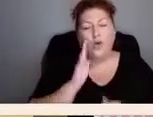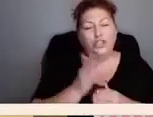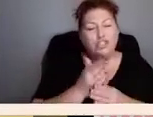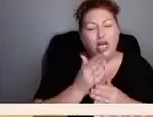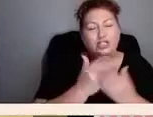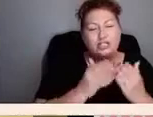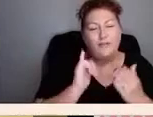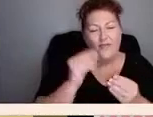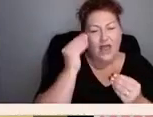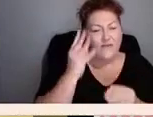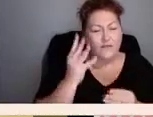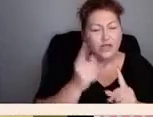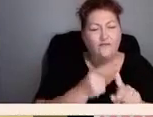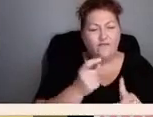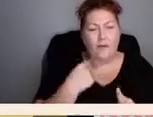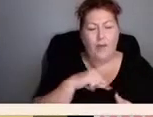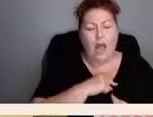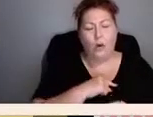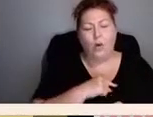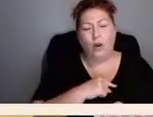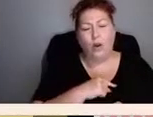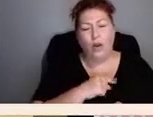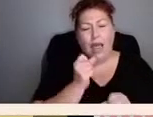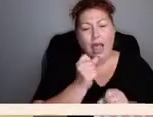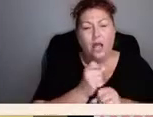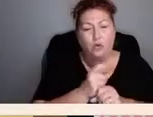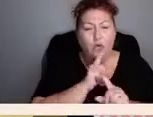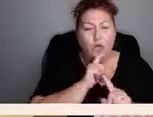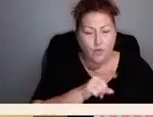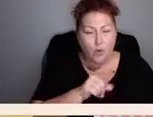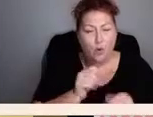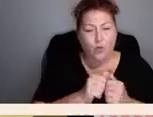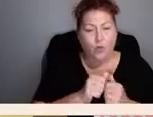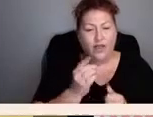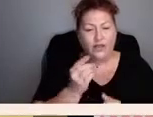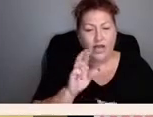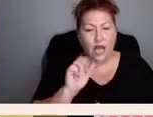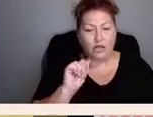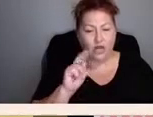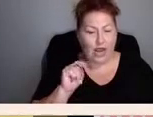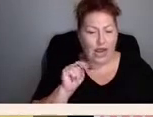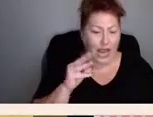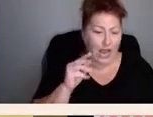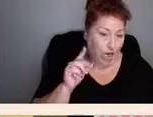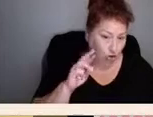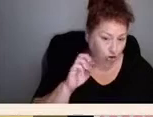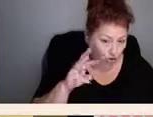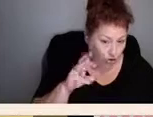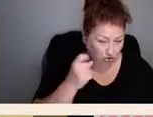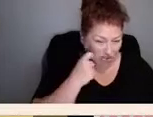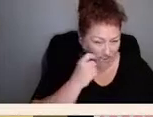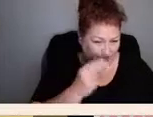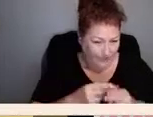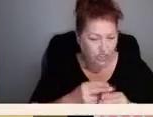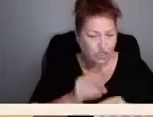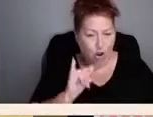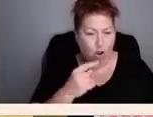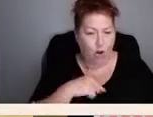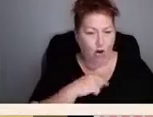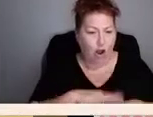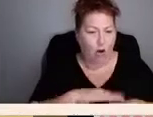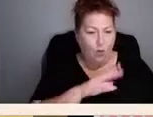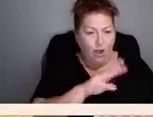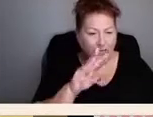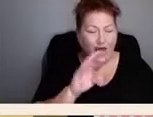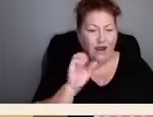of the information from our annual report with Dr. Andrews just finished mentioning, that's on our website, that